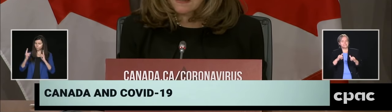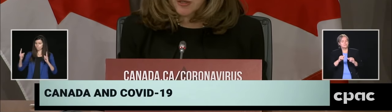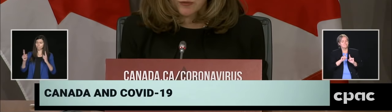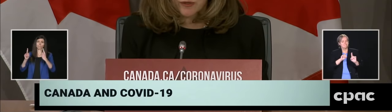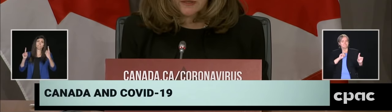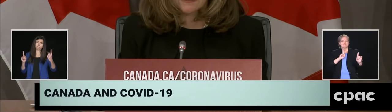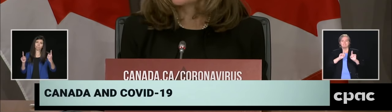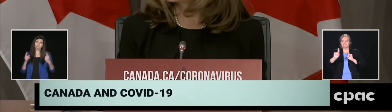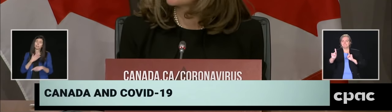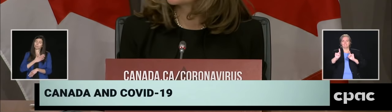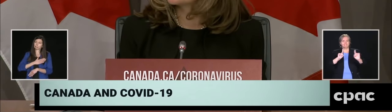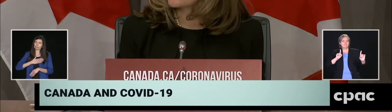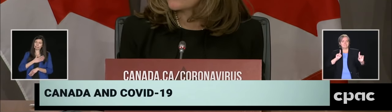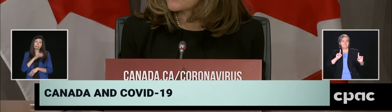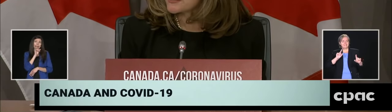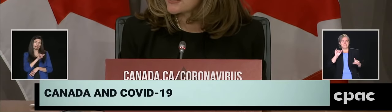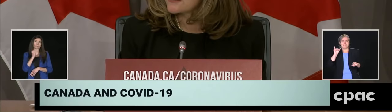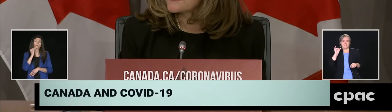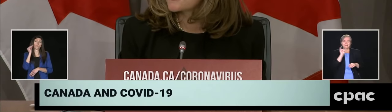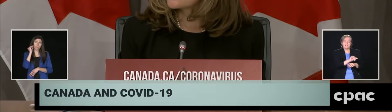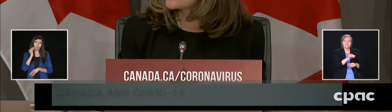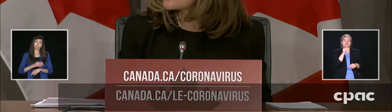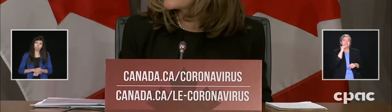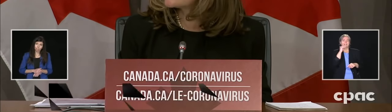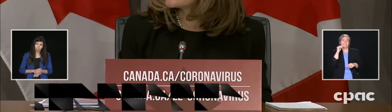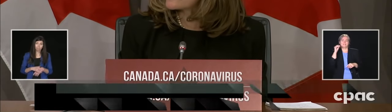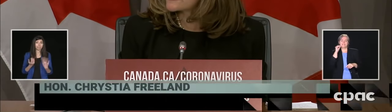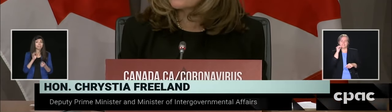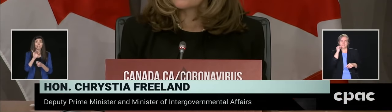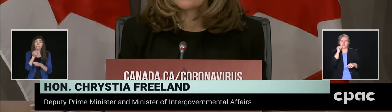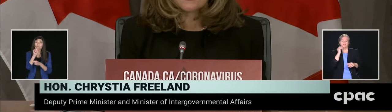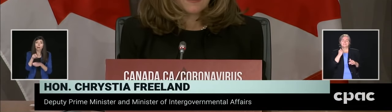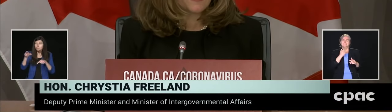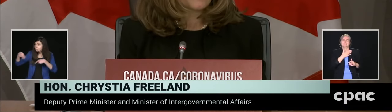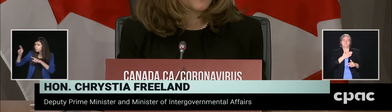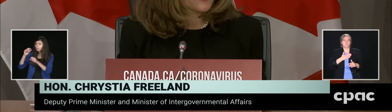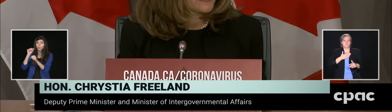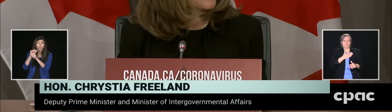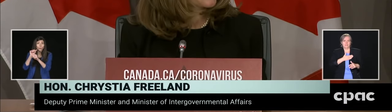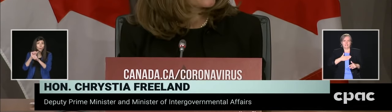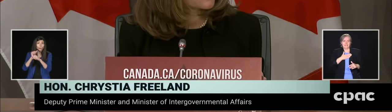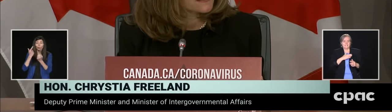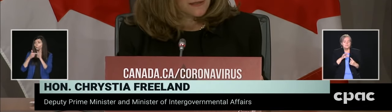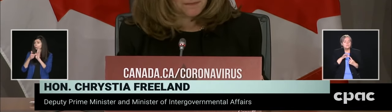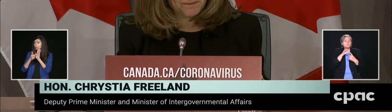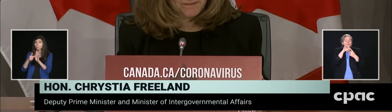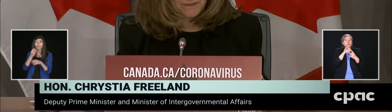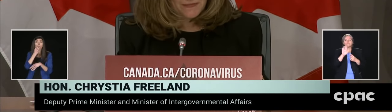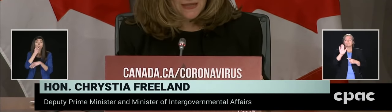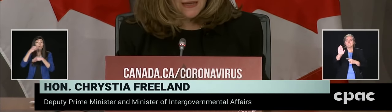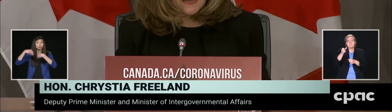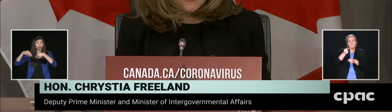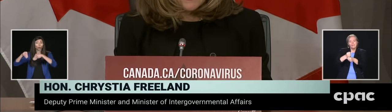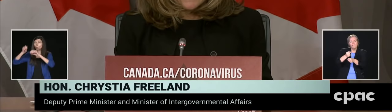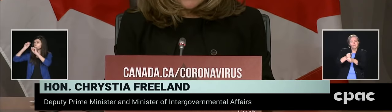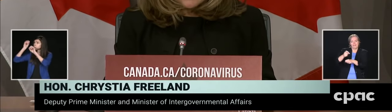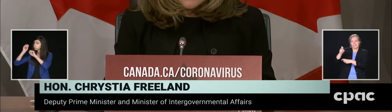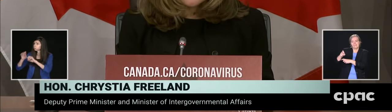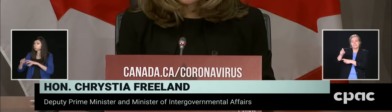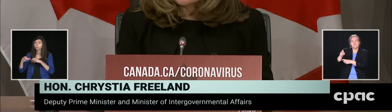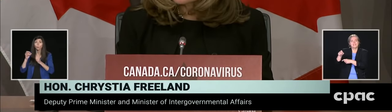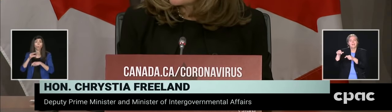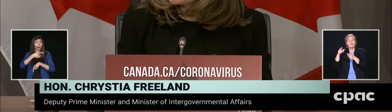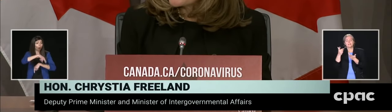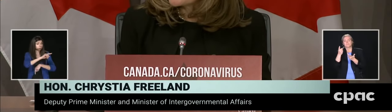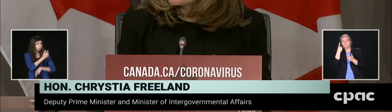doing essential work like stocking grocery shelves or working on the front lines of our healthcare system.